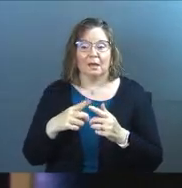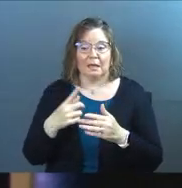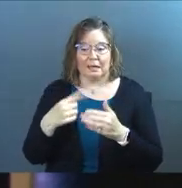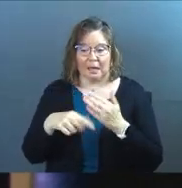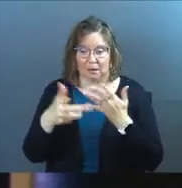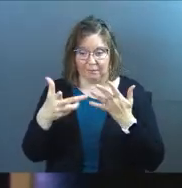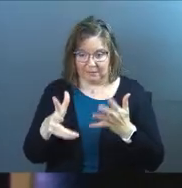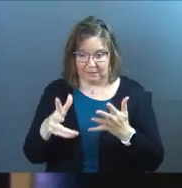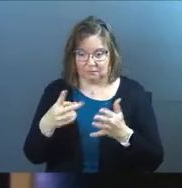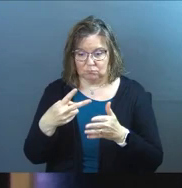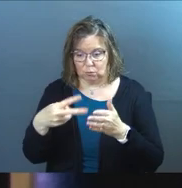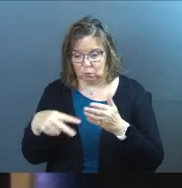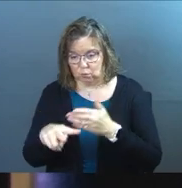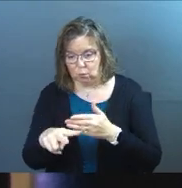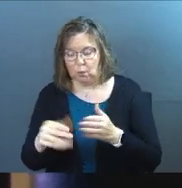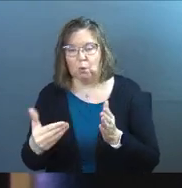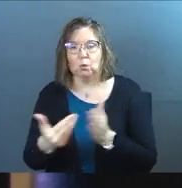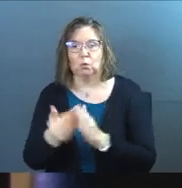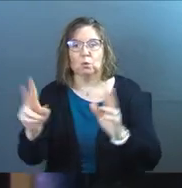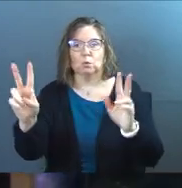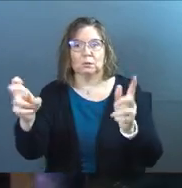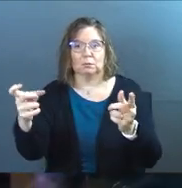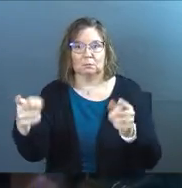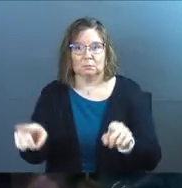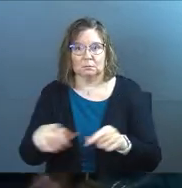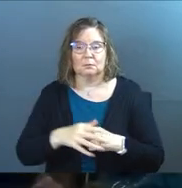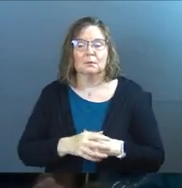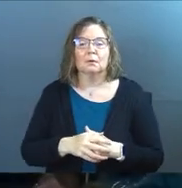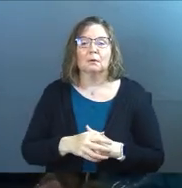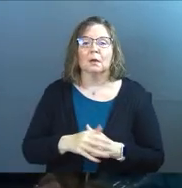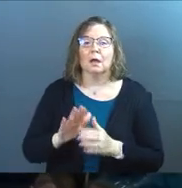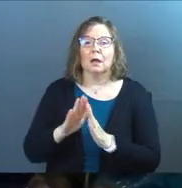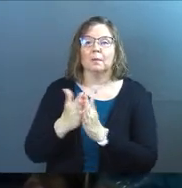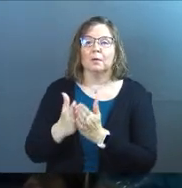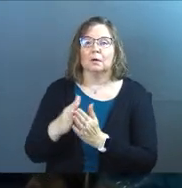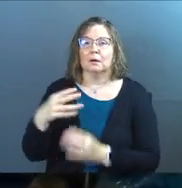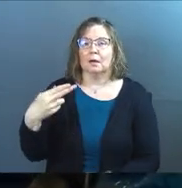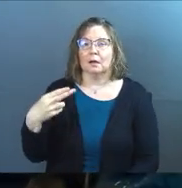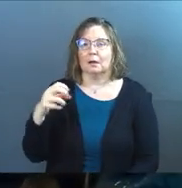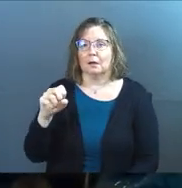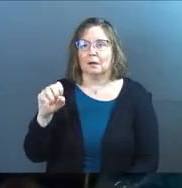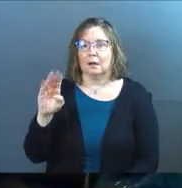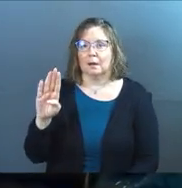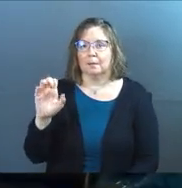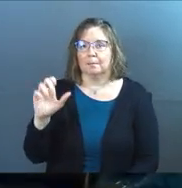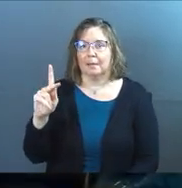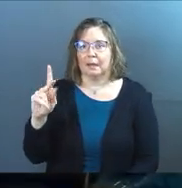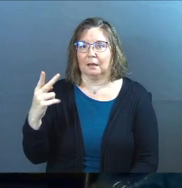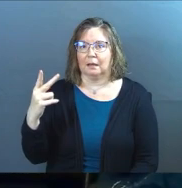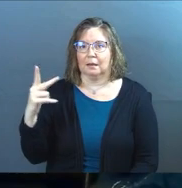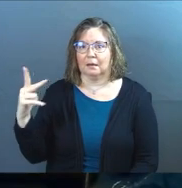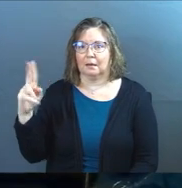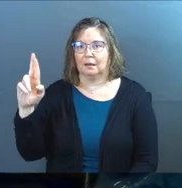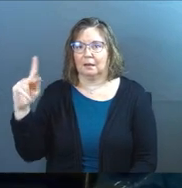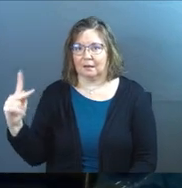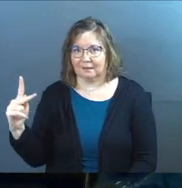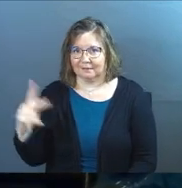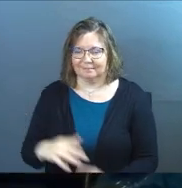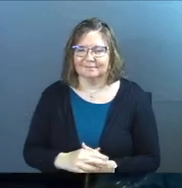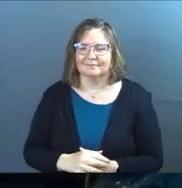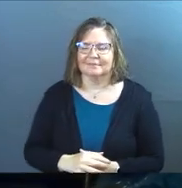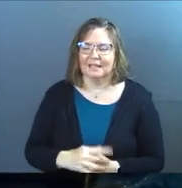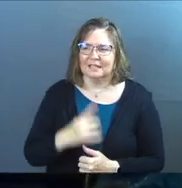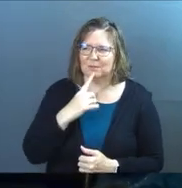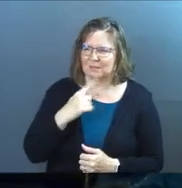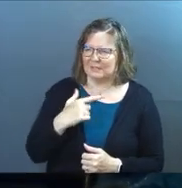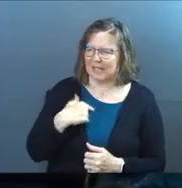after next week, we're going to go into a new series in the book of Habakkuk. Say Habakkuk. And some of